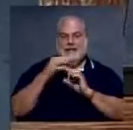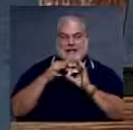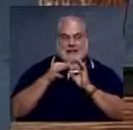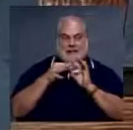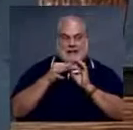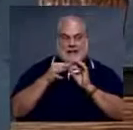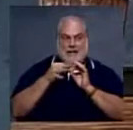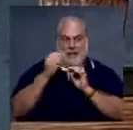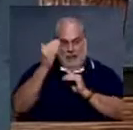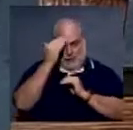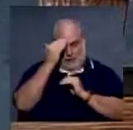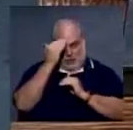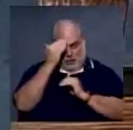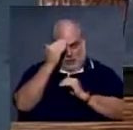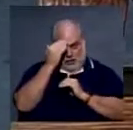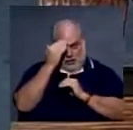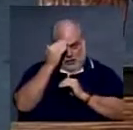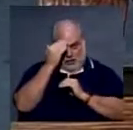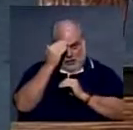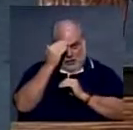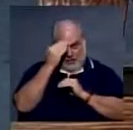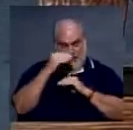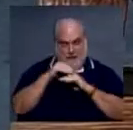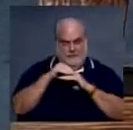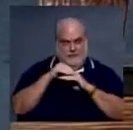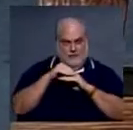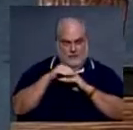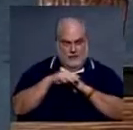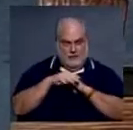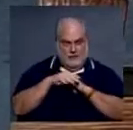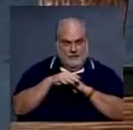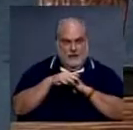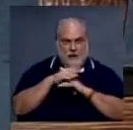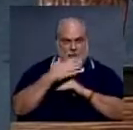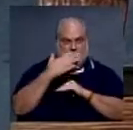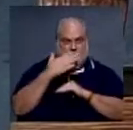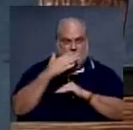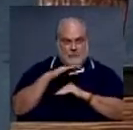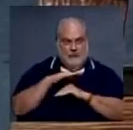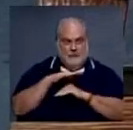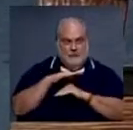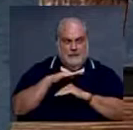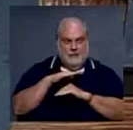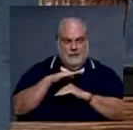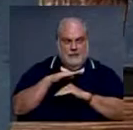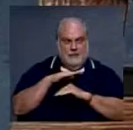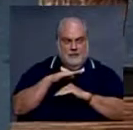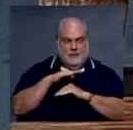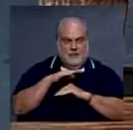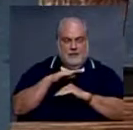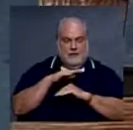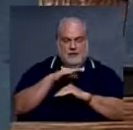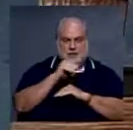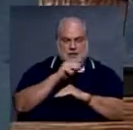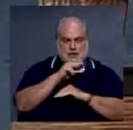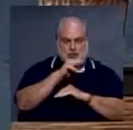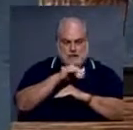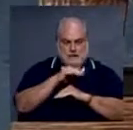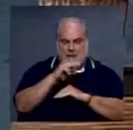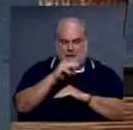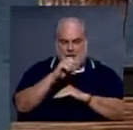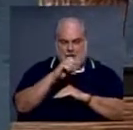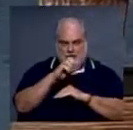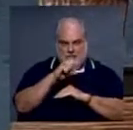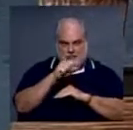this. I know that there's influence, and I'm not talking badly about Mr. Jimmy Moses. I'm not talking badly about